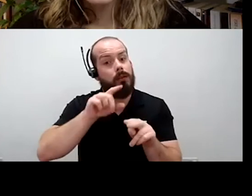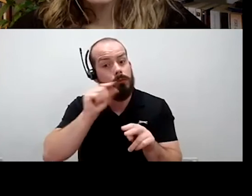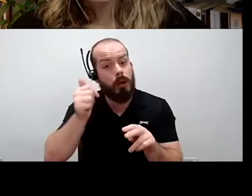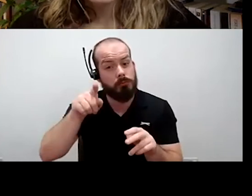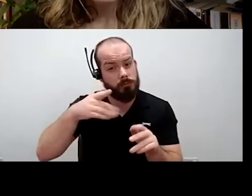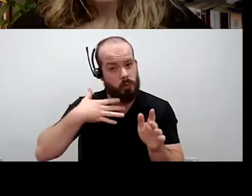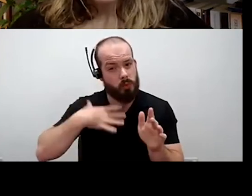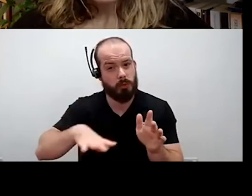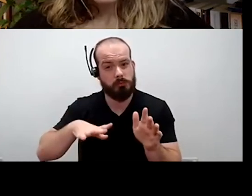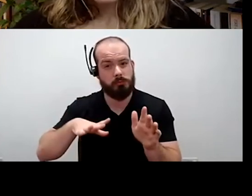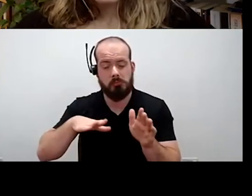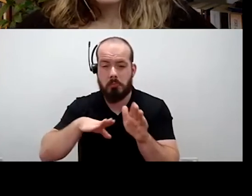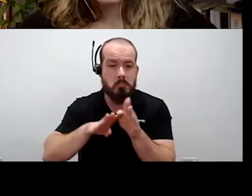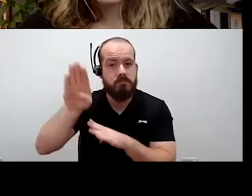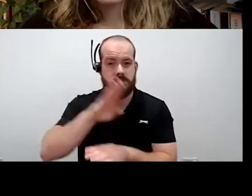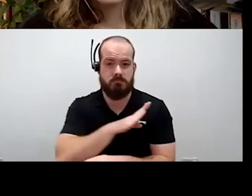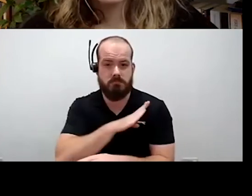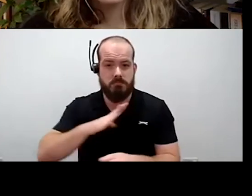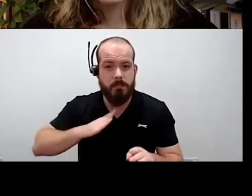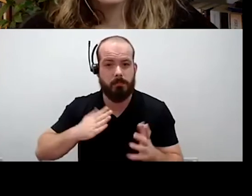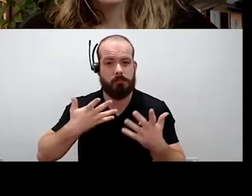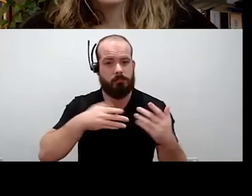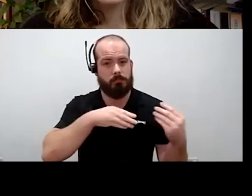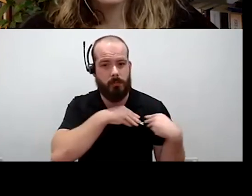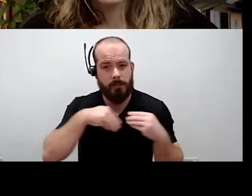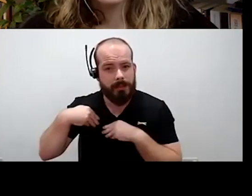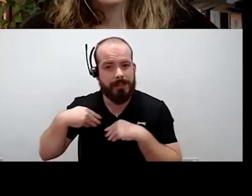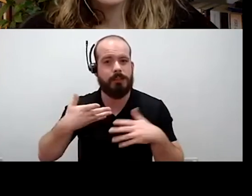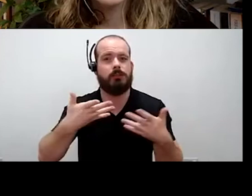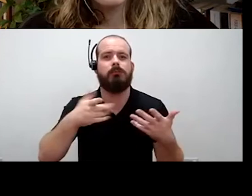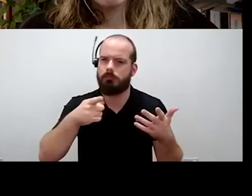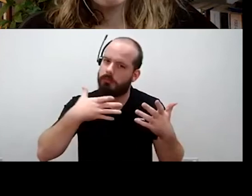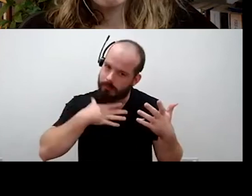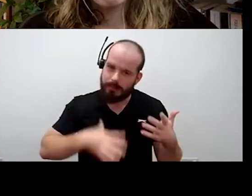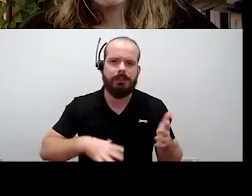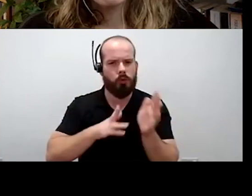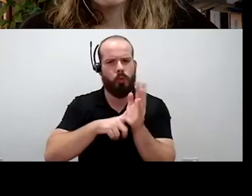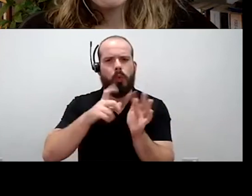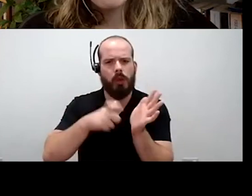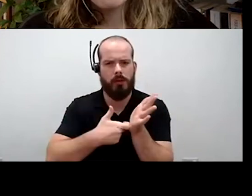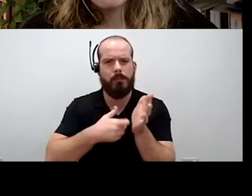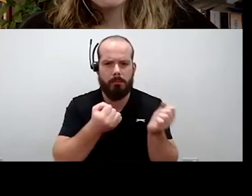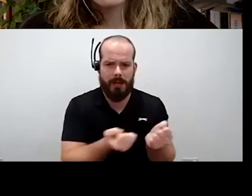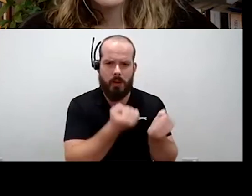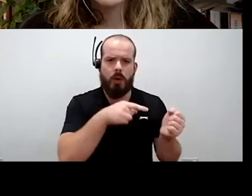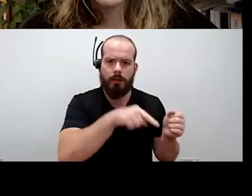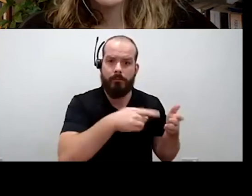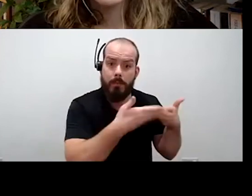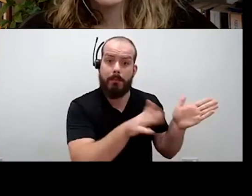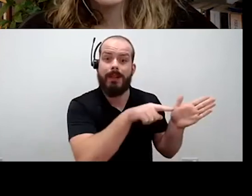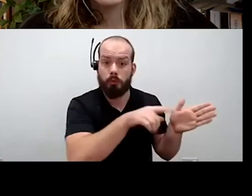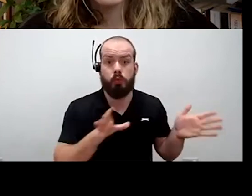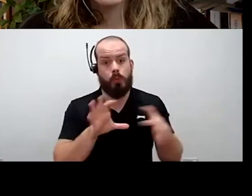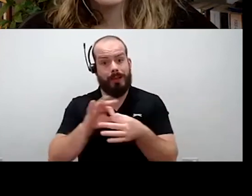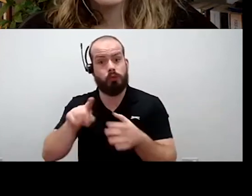the table of the world's military affairs, we need civil nuclear power to keep our military nuclear power going. So he's been absolutely